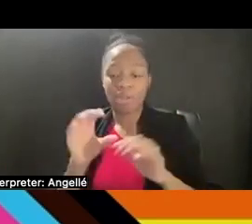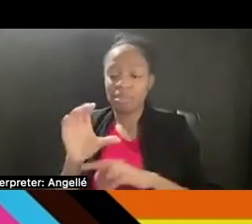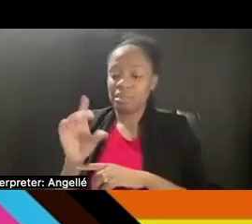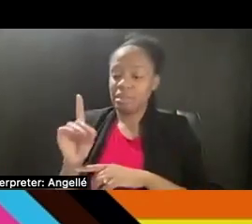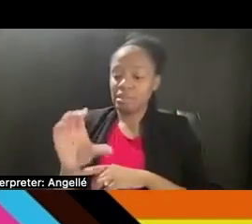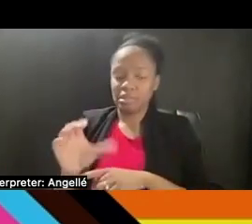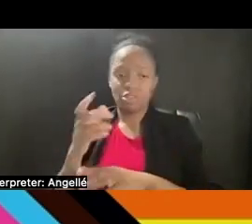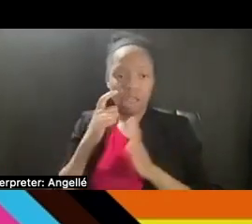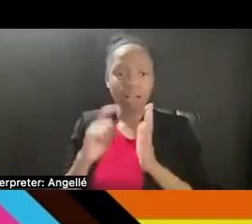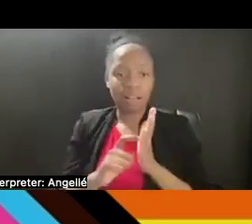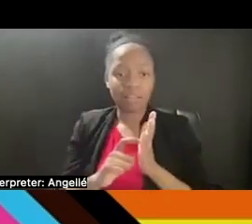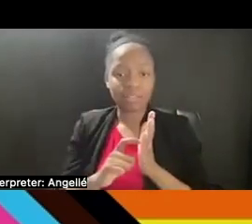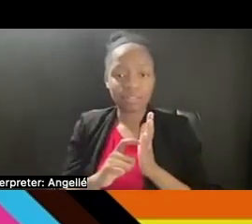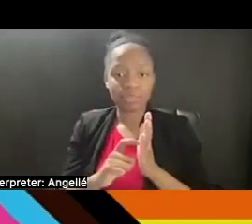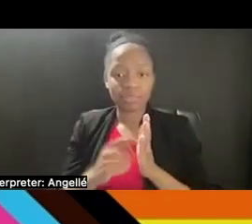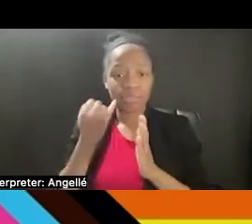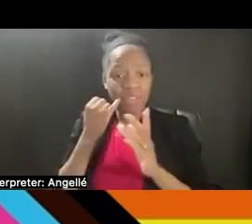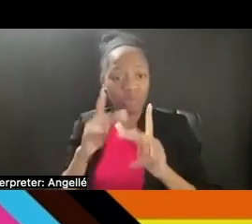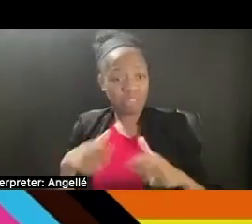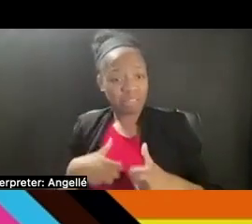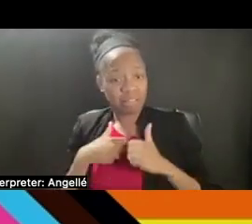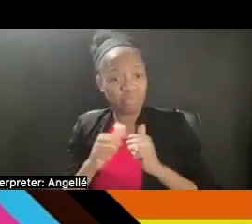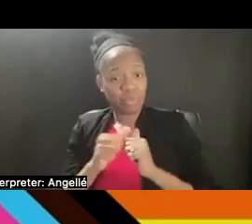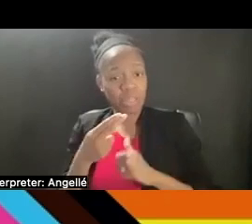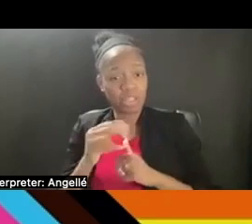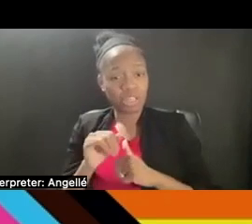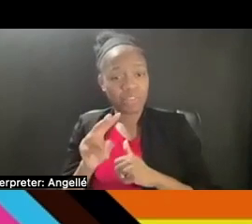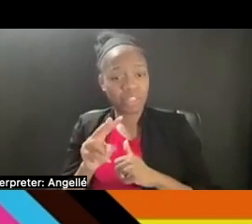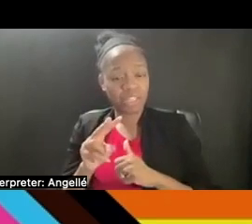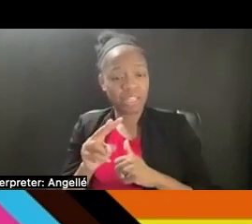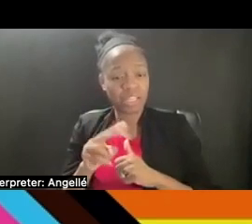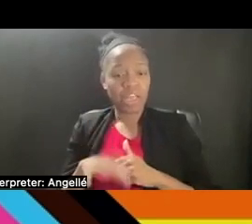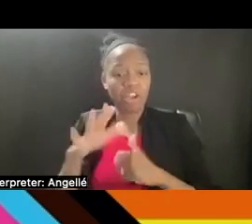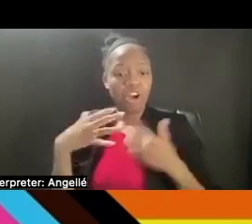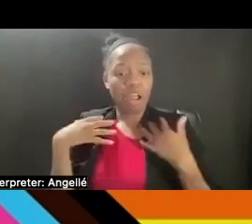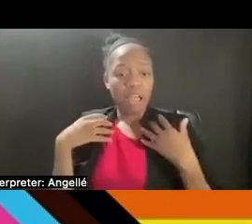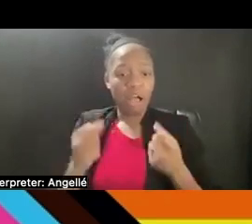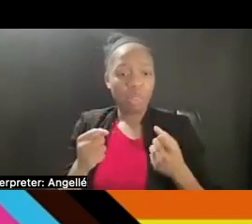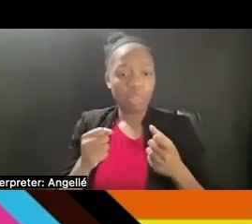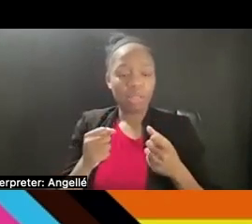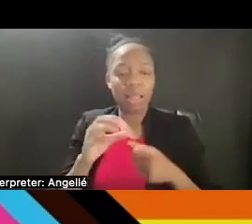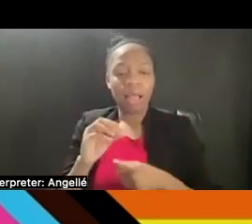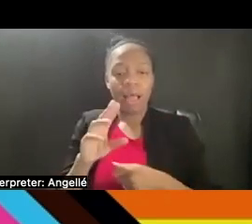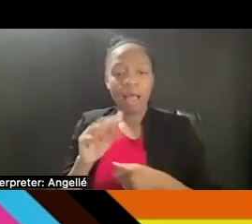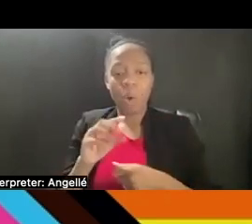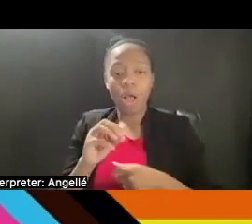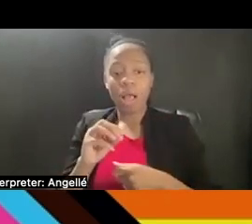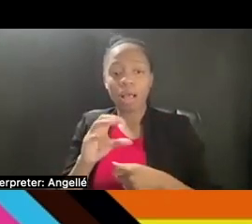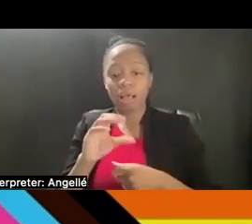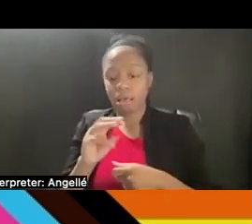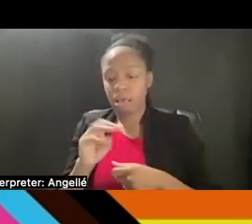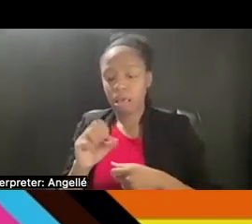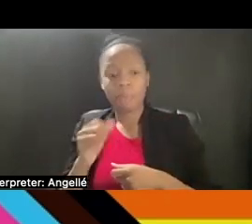if someone's living with HIV, their health outcomes will be better if they know someone else who is living with HIV and can help